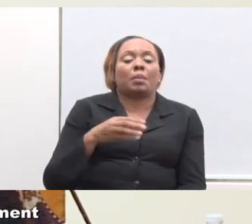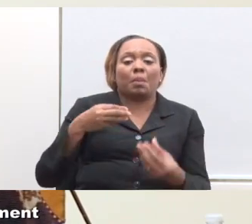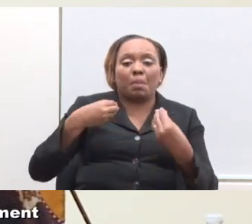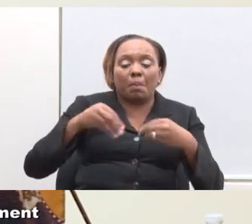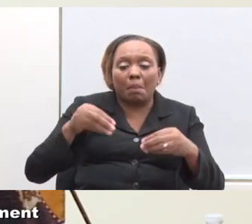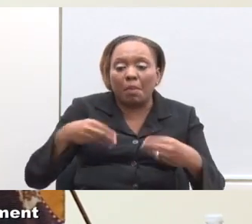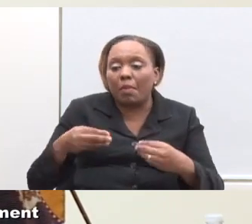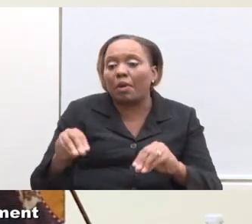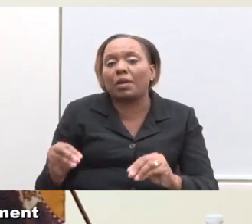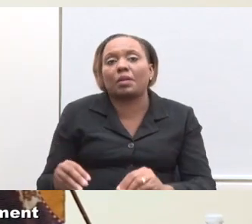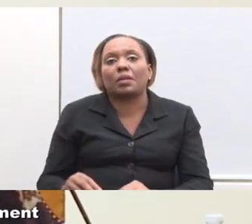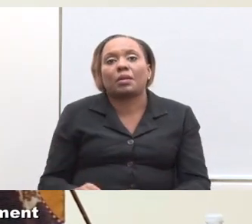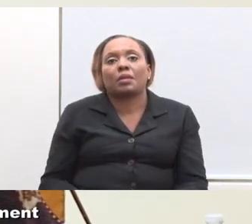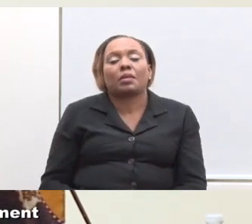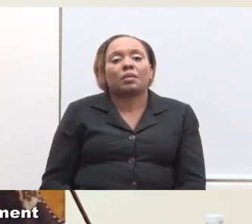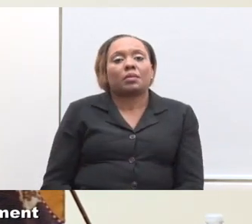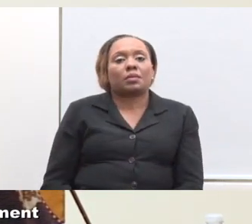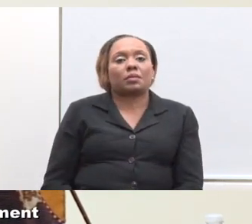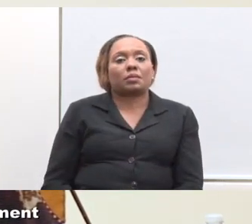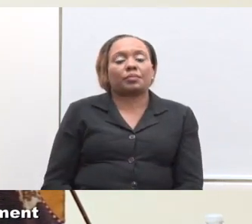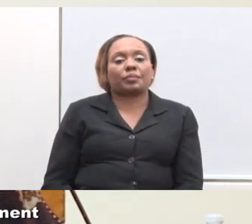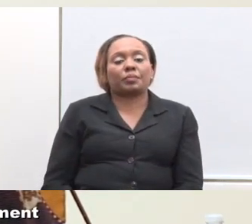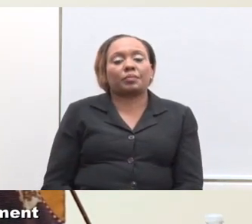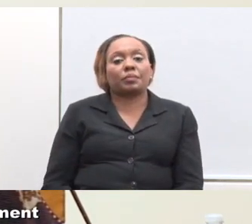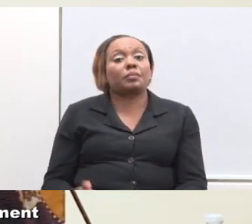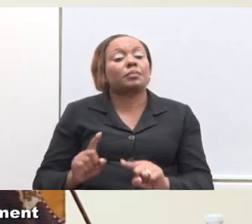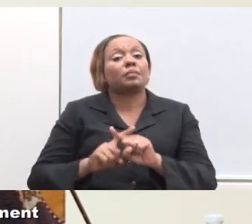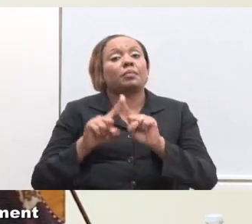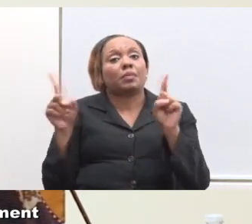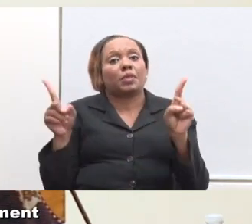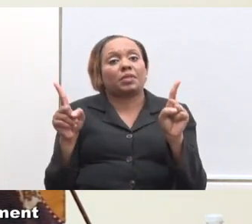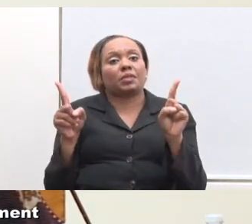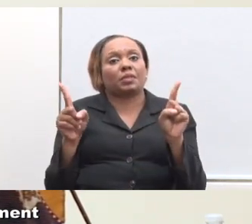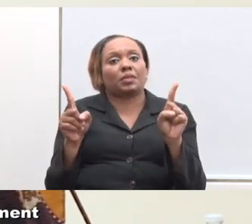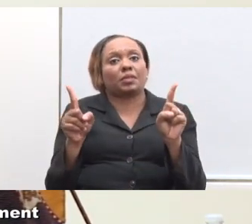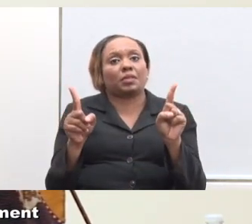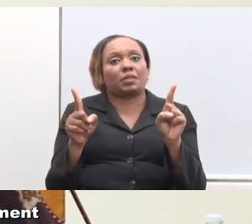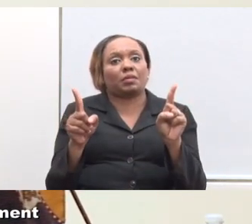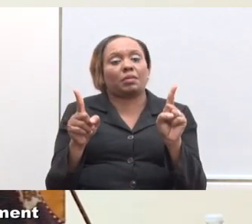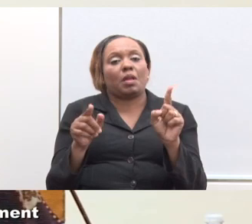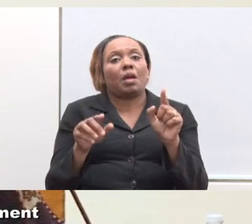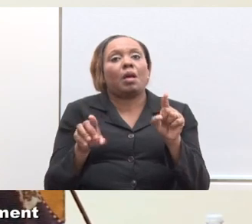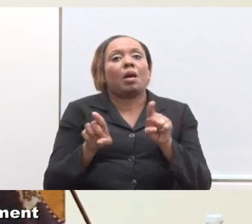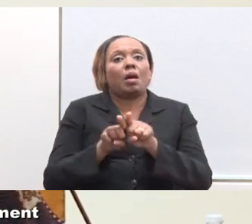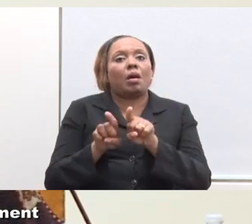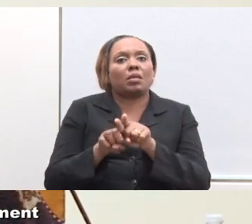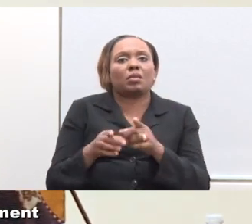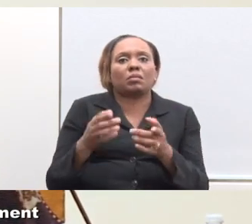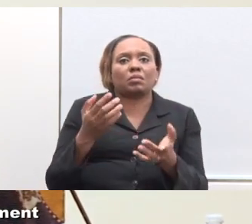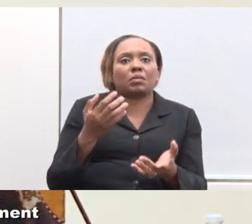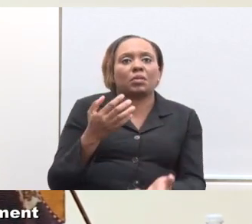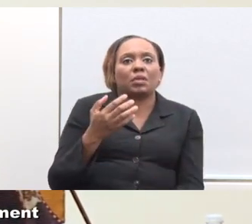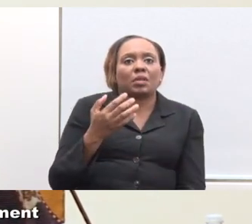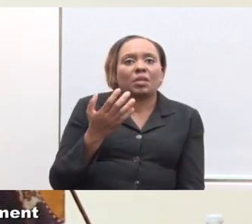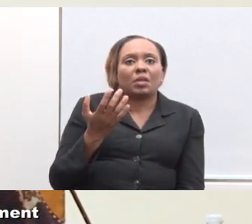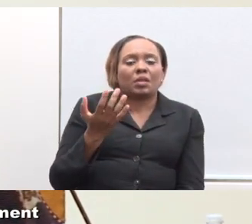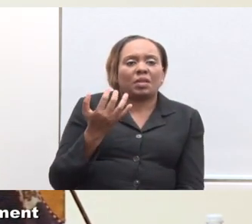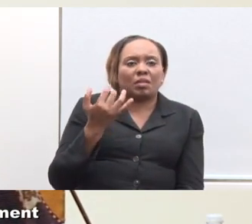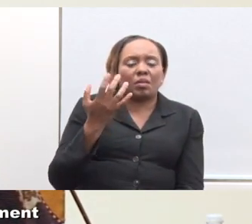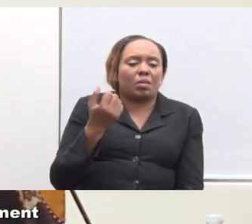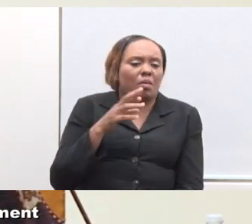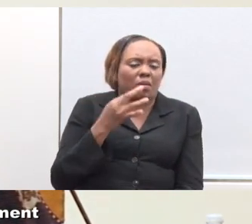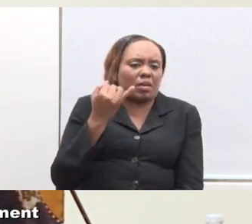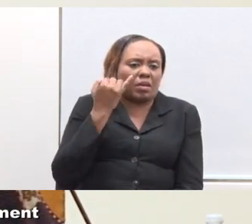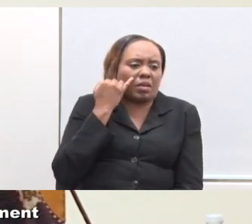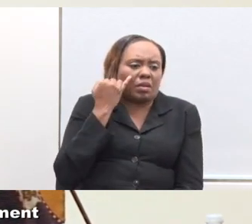promotion. But by far the biggest hits are youth and accommodation, depending on whether that's part of their debt service or not.